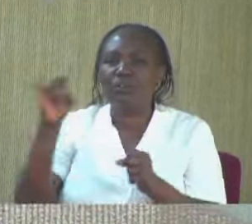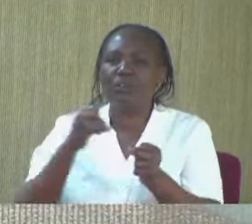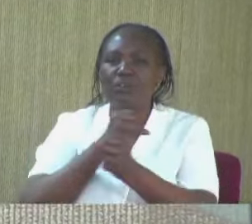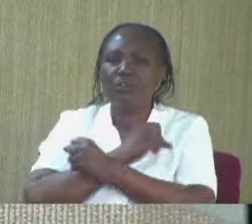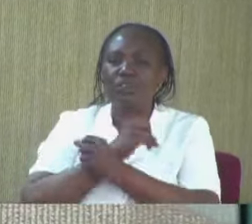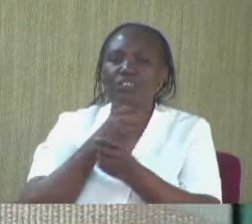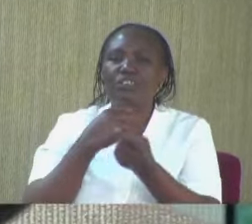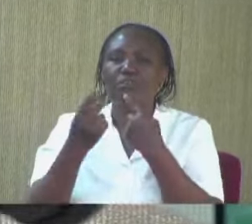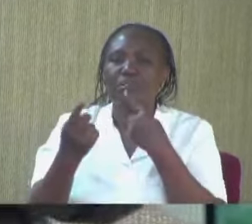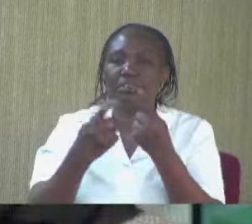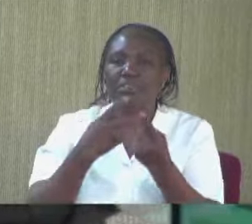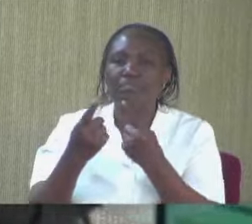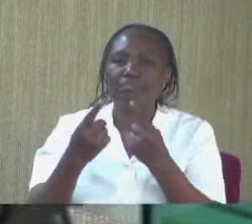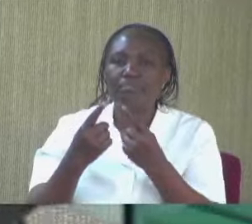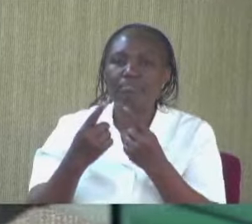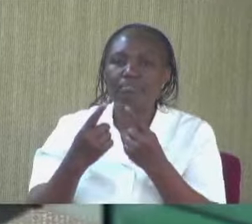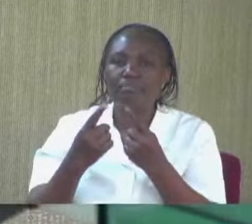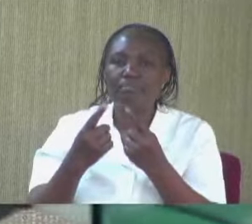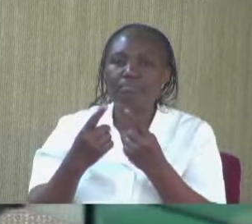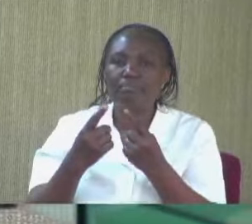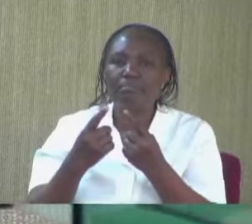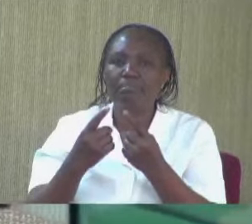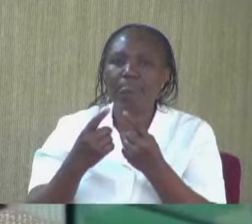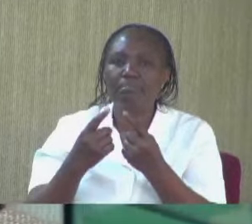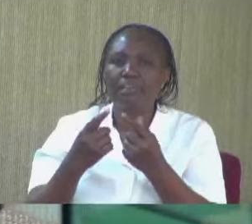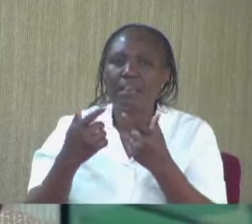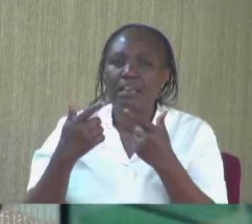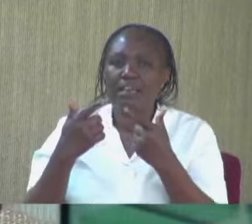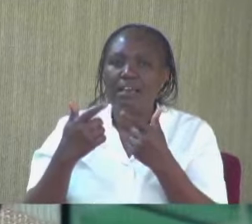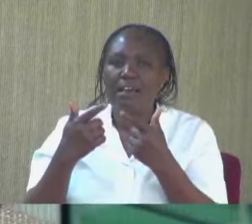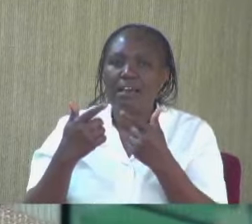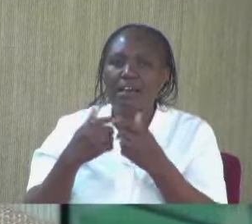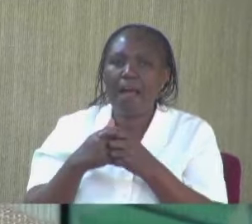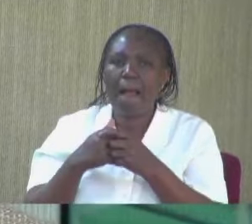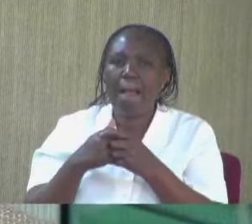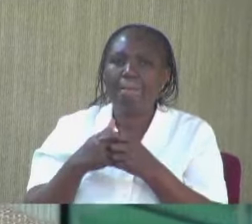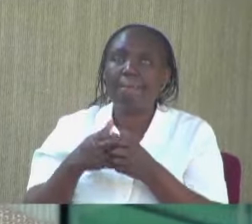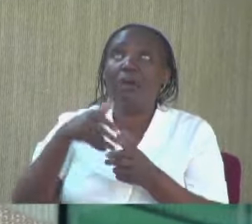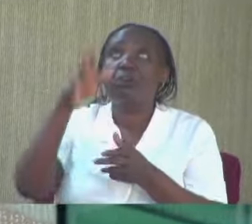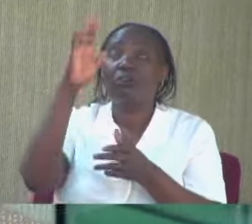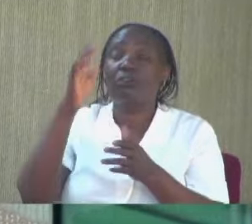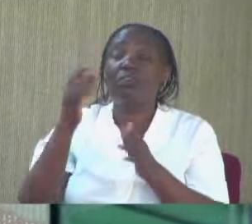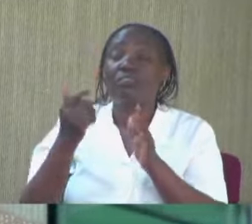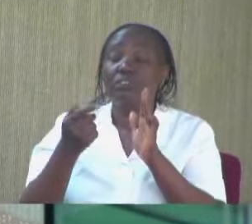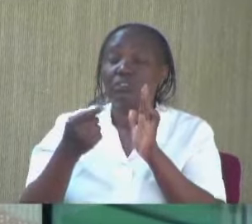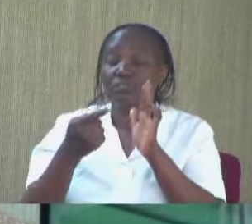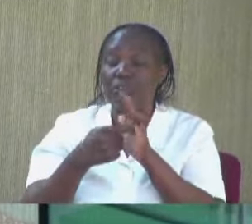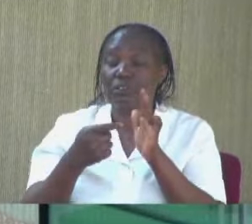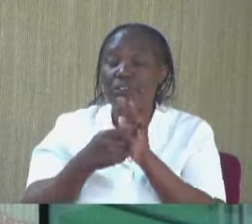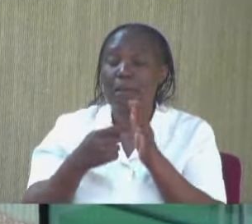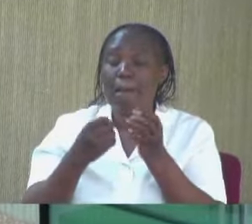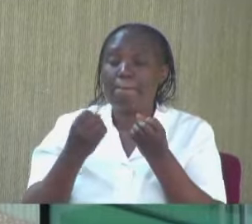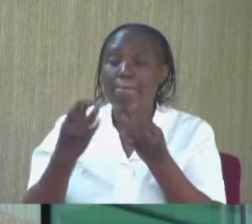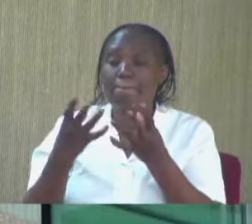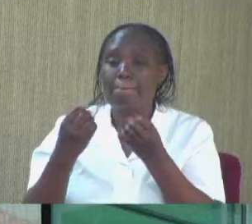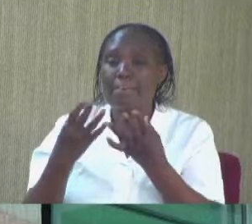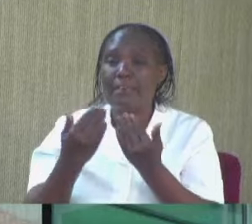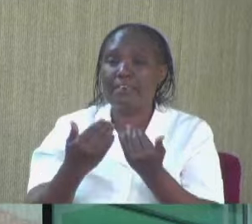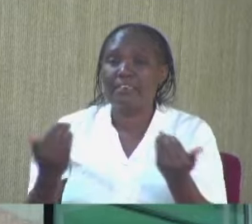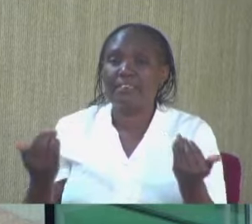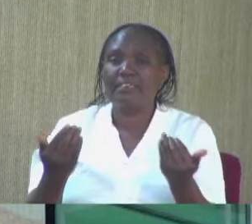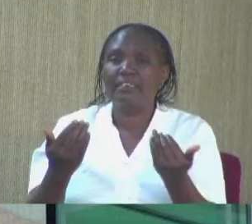Greek, eh? All right. And now God reveals to him so many things, some of the things of